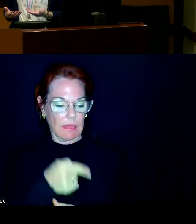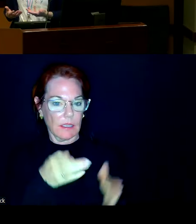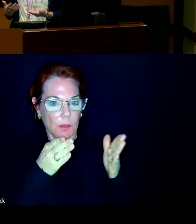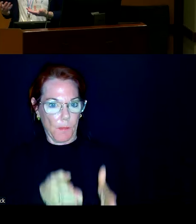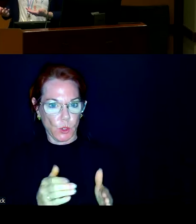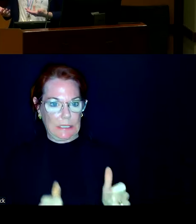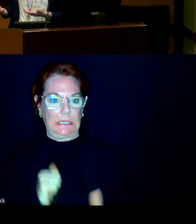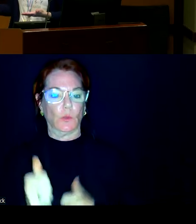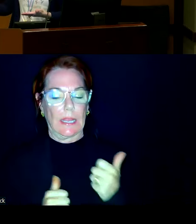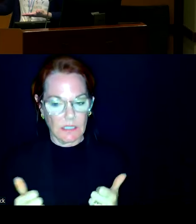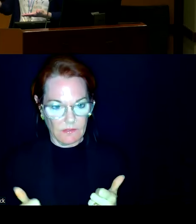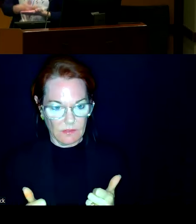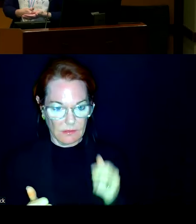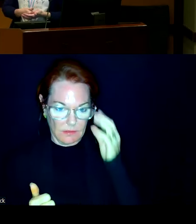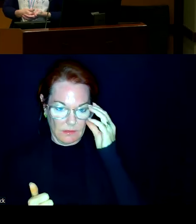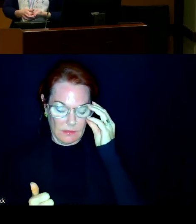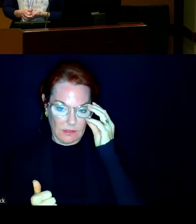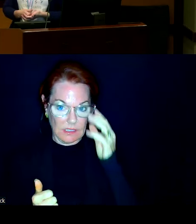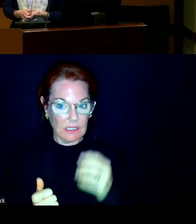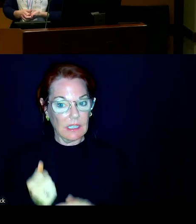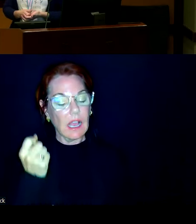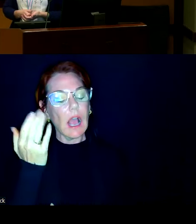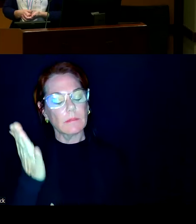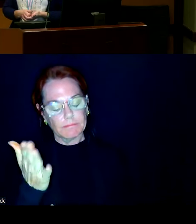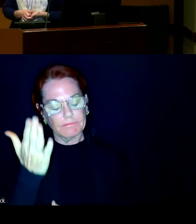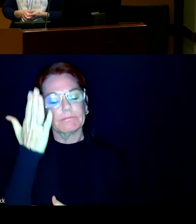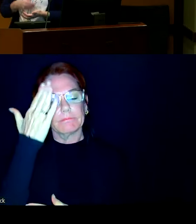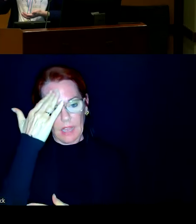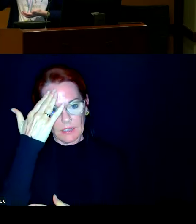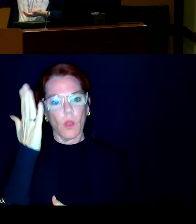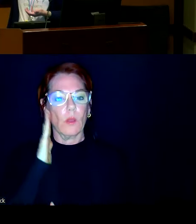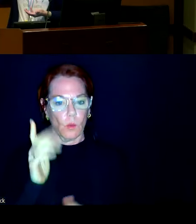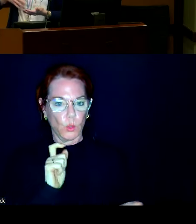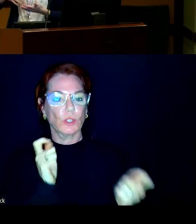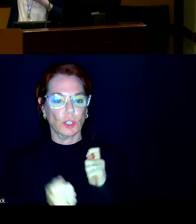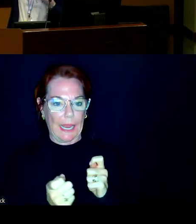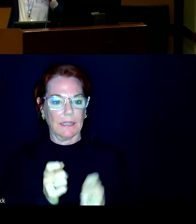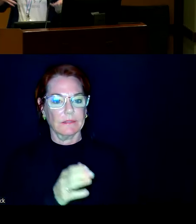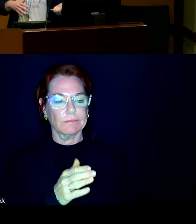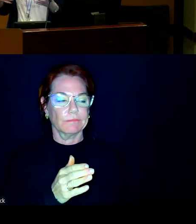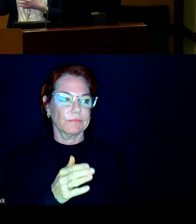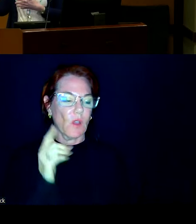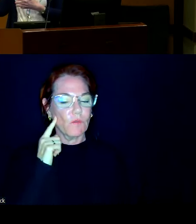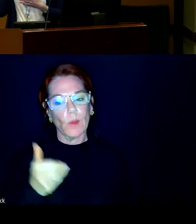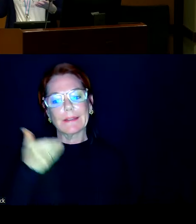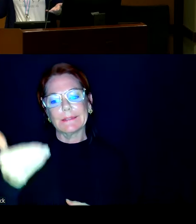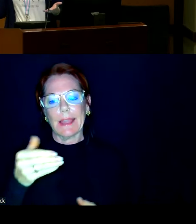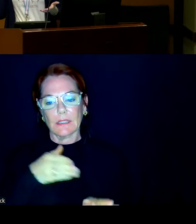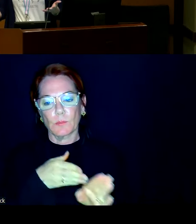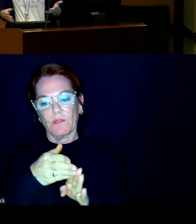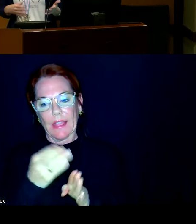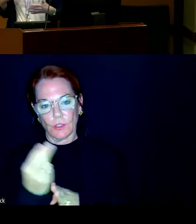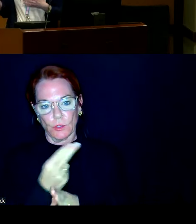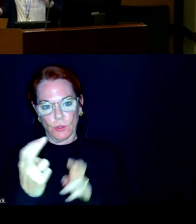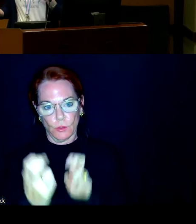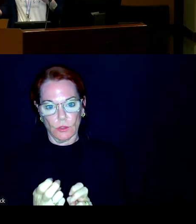used in our notes, and it's gonna change how the next provider treats that individual. So regardless, again, trans or gender diverse, it doesn't